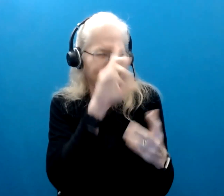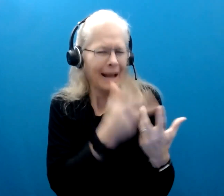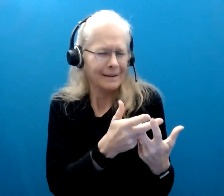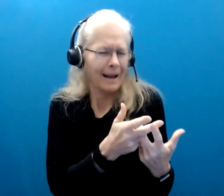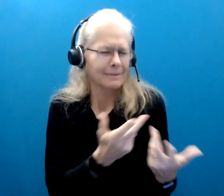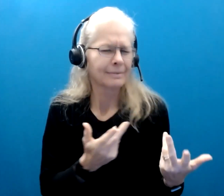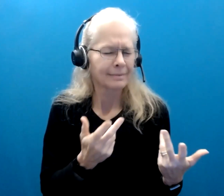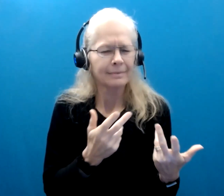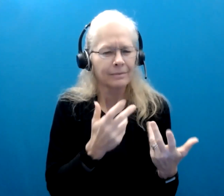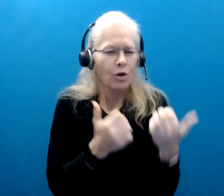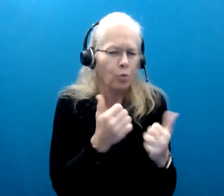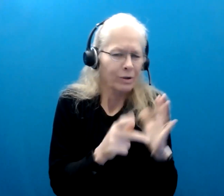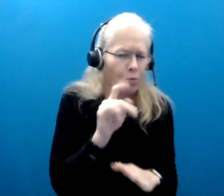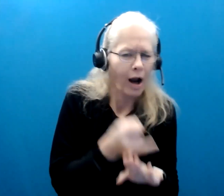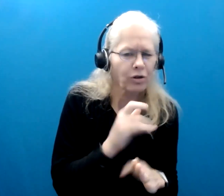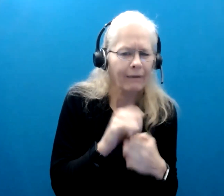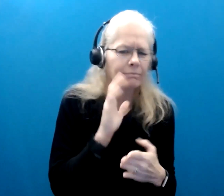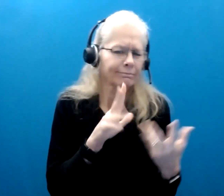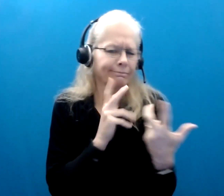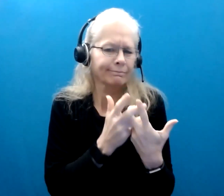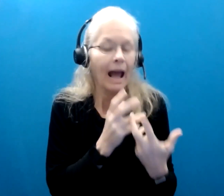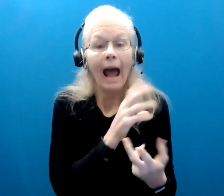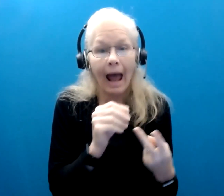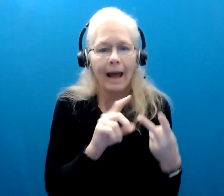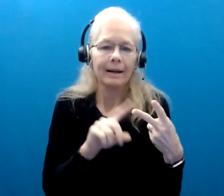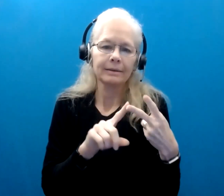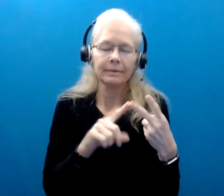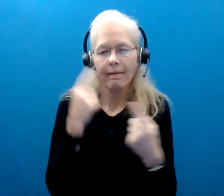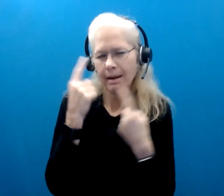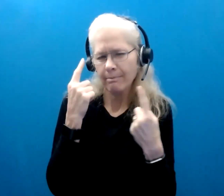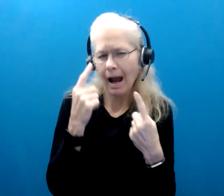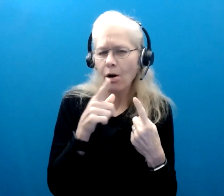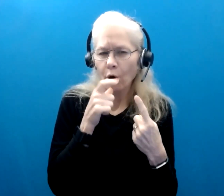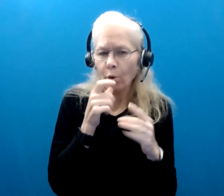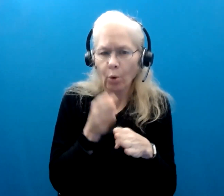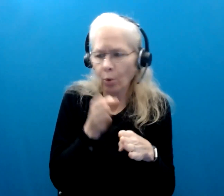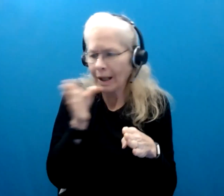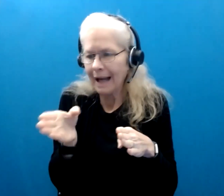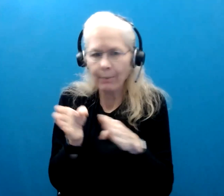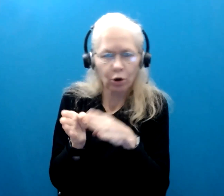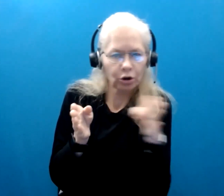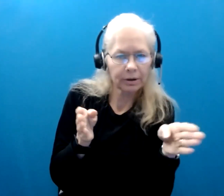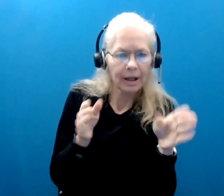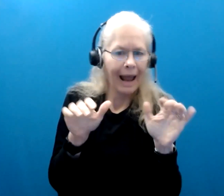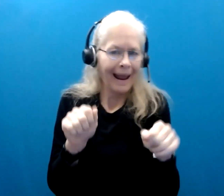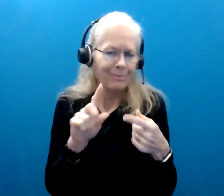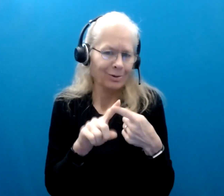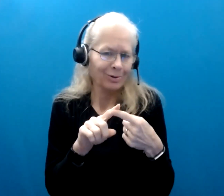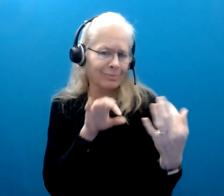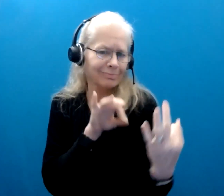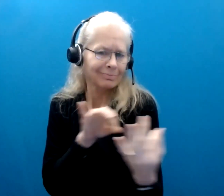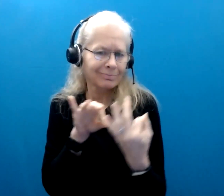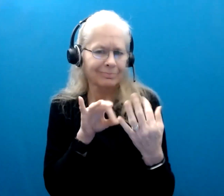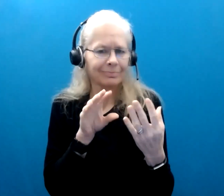then also the consideration of neighbors having input on project proposals, which you lose if you switch to a type